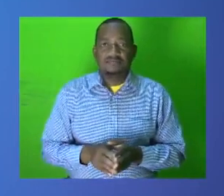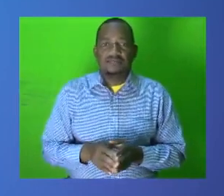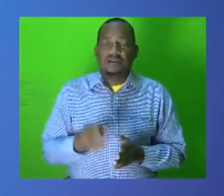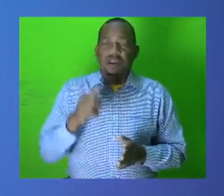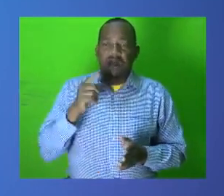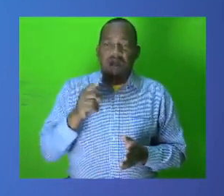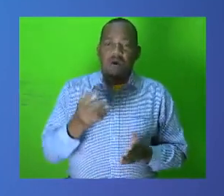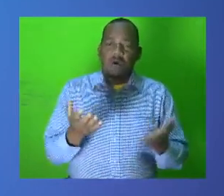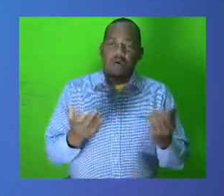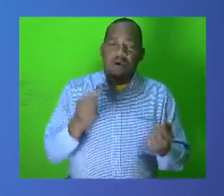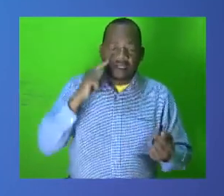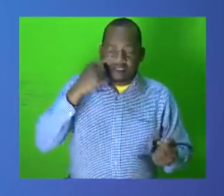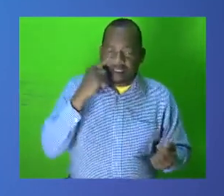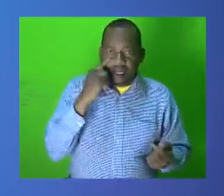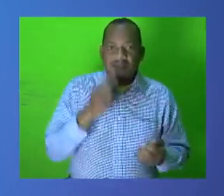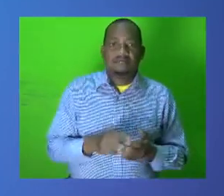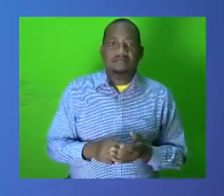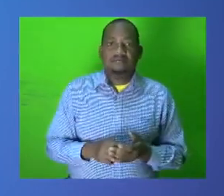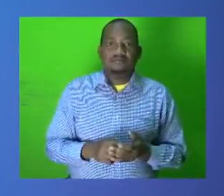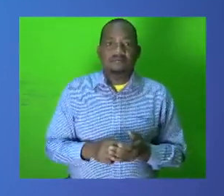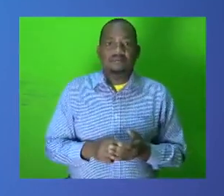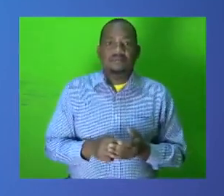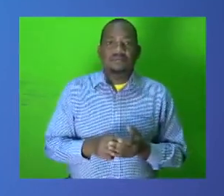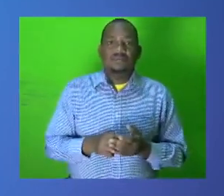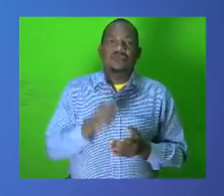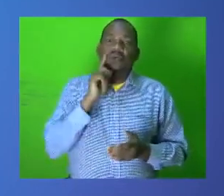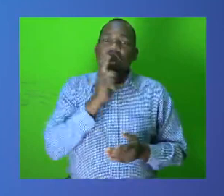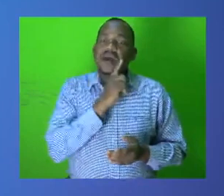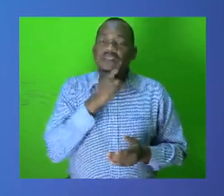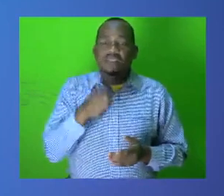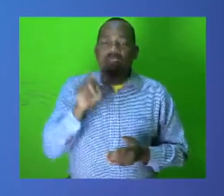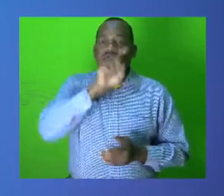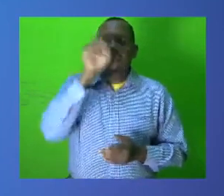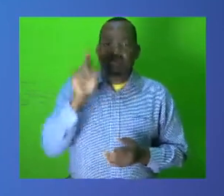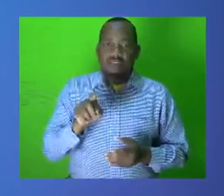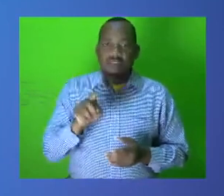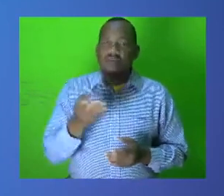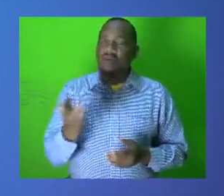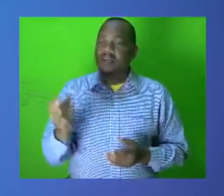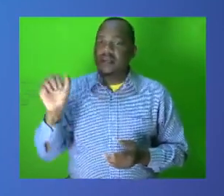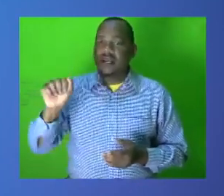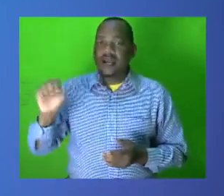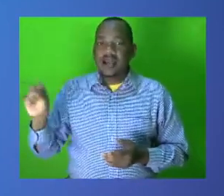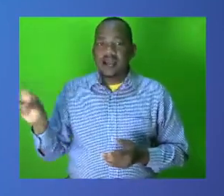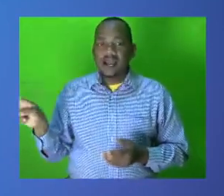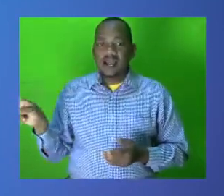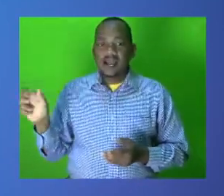who can try to answer these questions? Yes, Rashid.